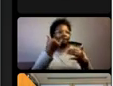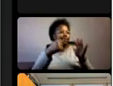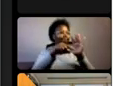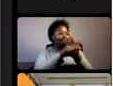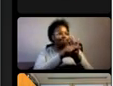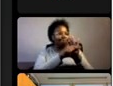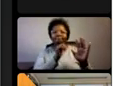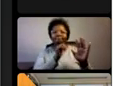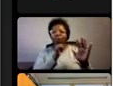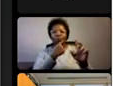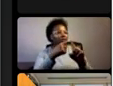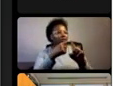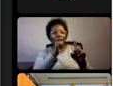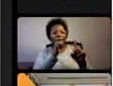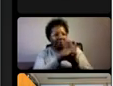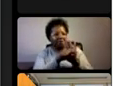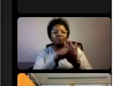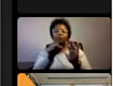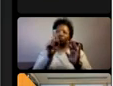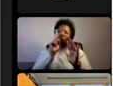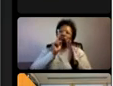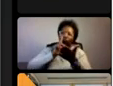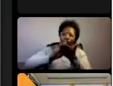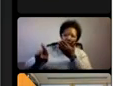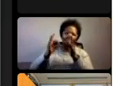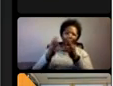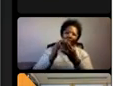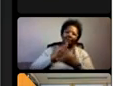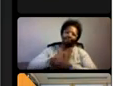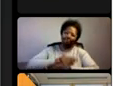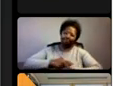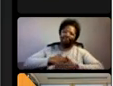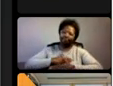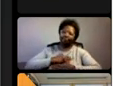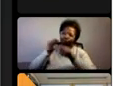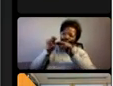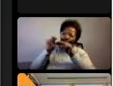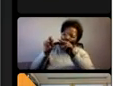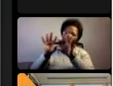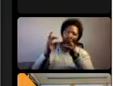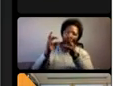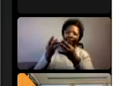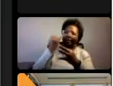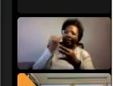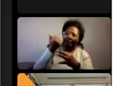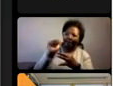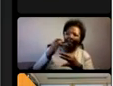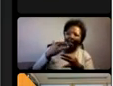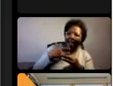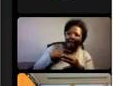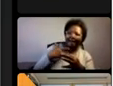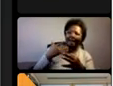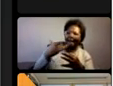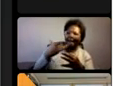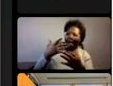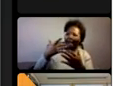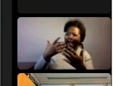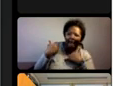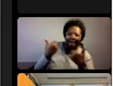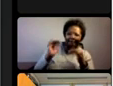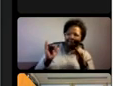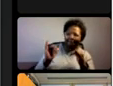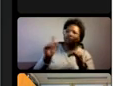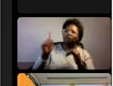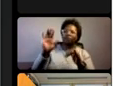families to follow our as the protocols for potential symptoms and then isolate anyone